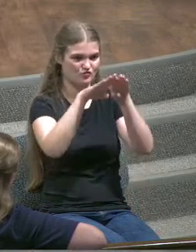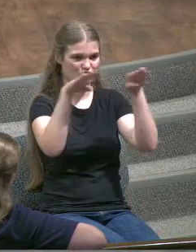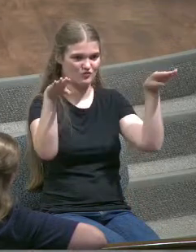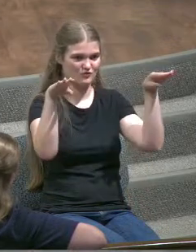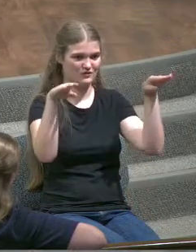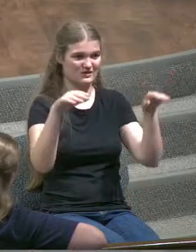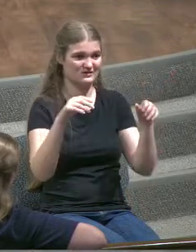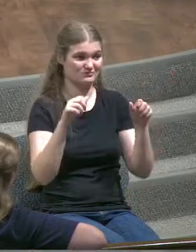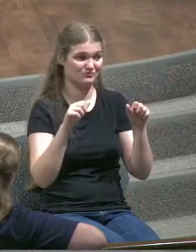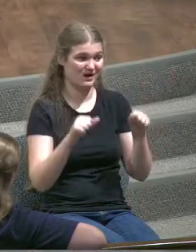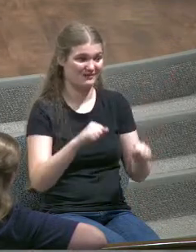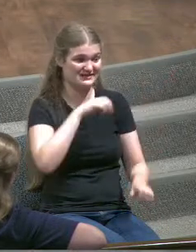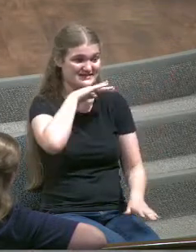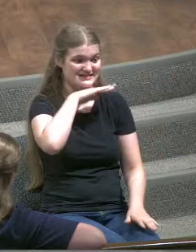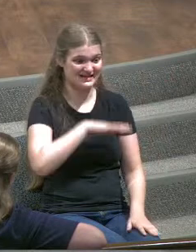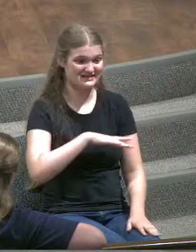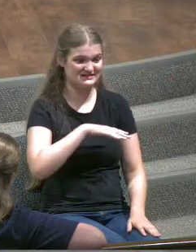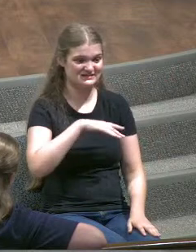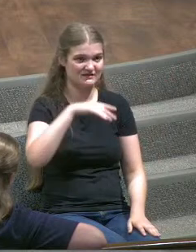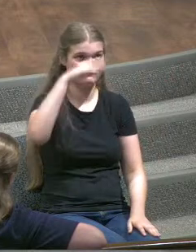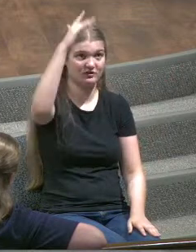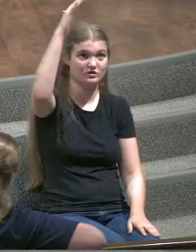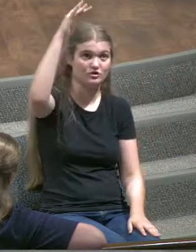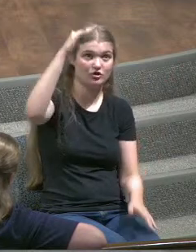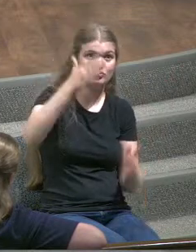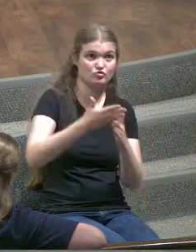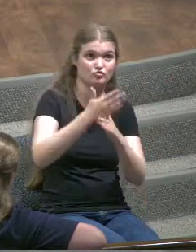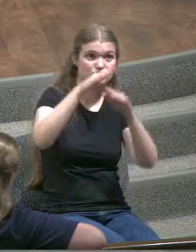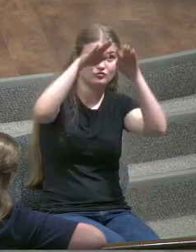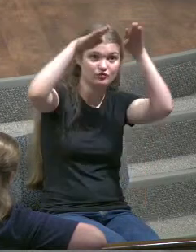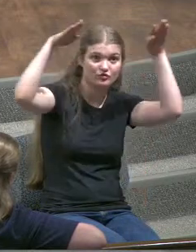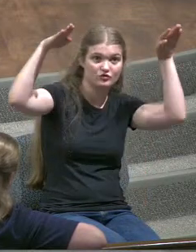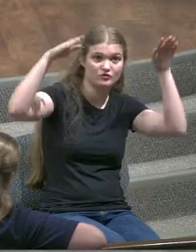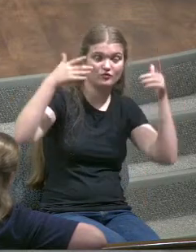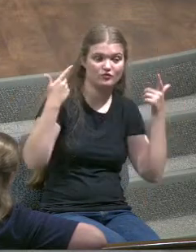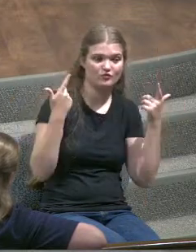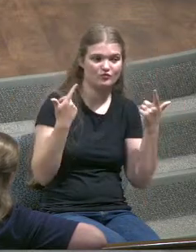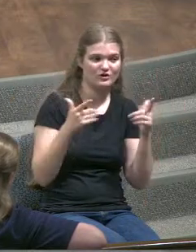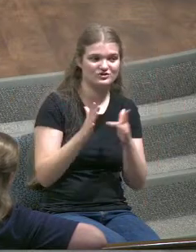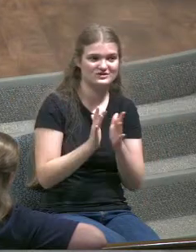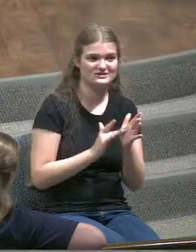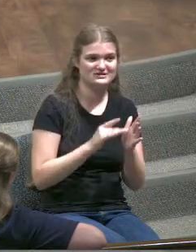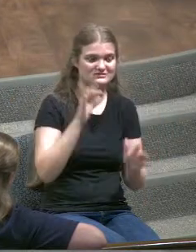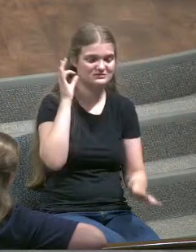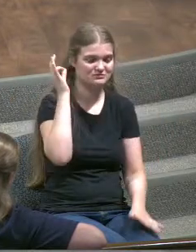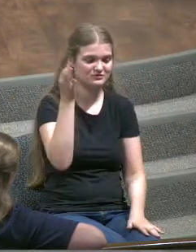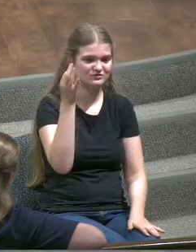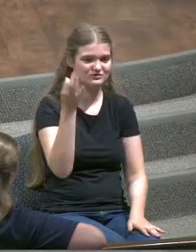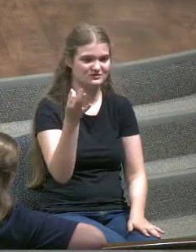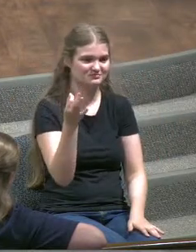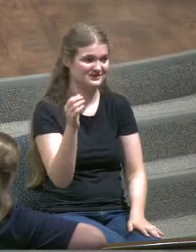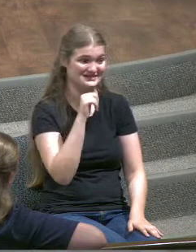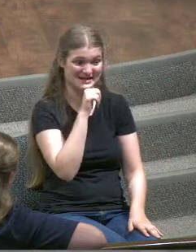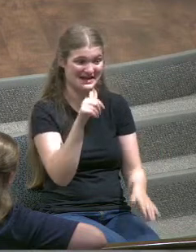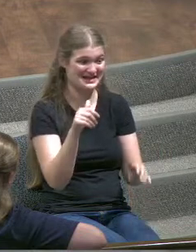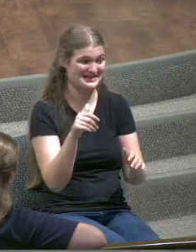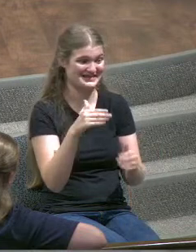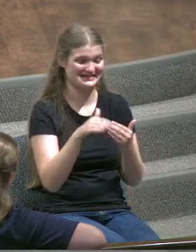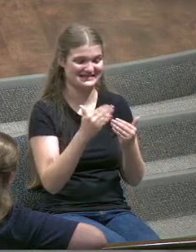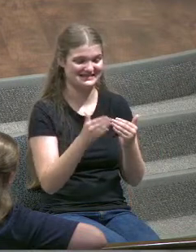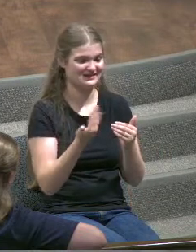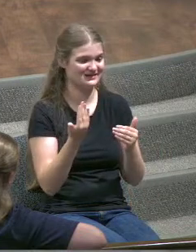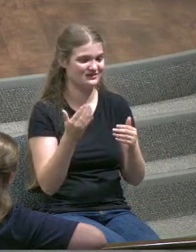while Jesus is teaching, and they're lowering him down through there. Again, none of this is easy. They're doing everything